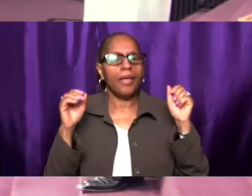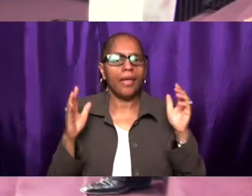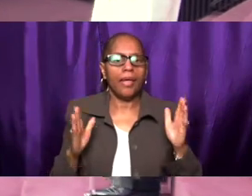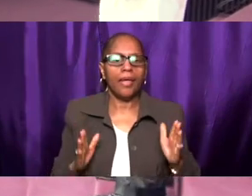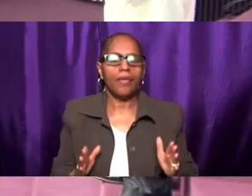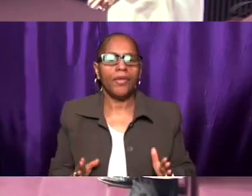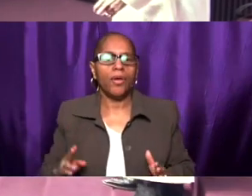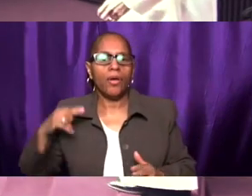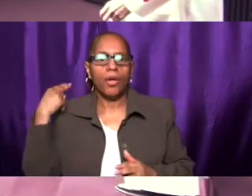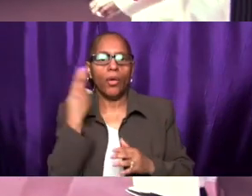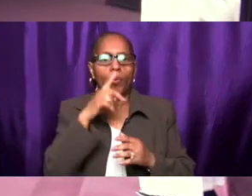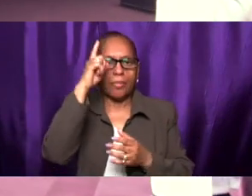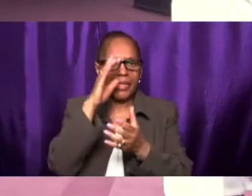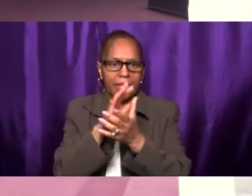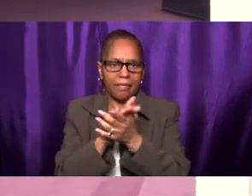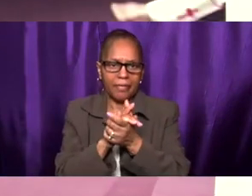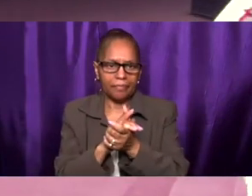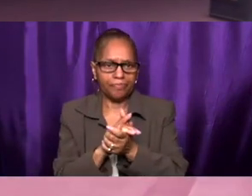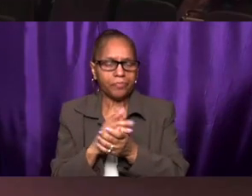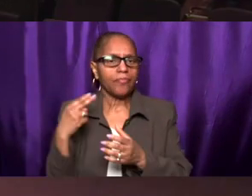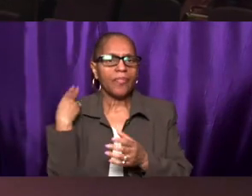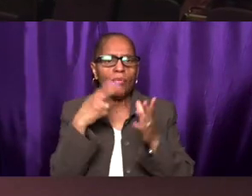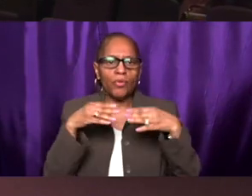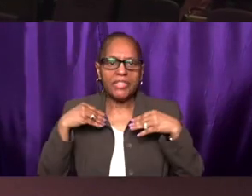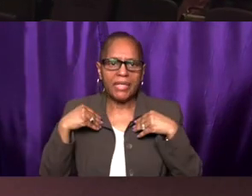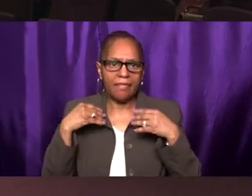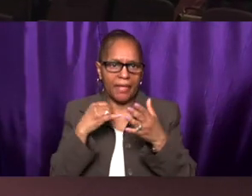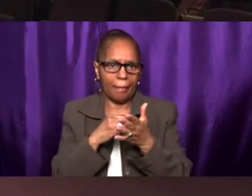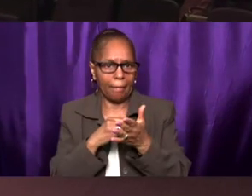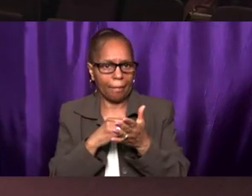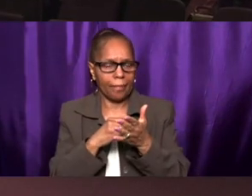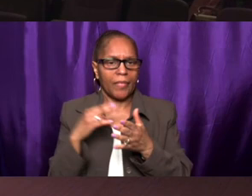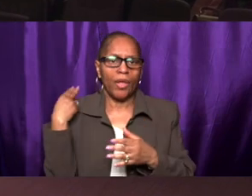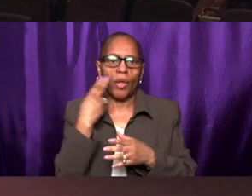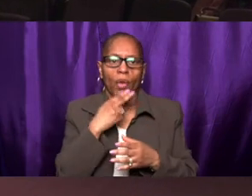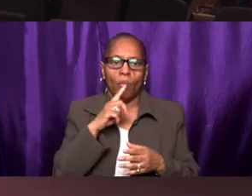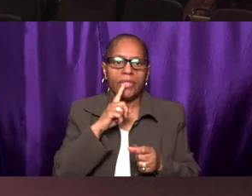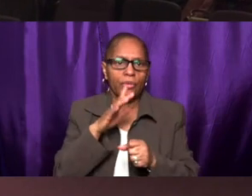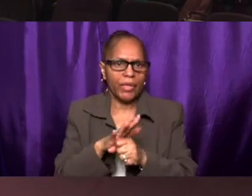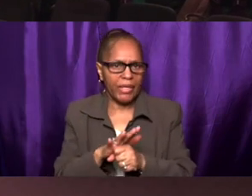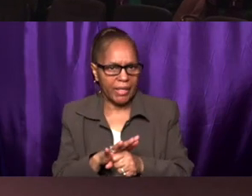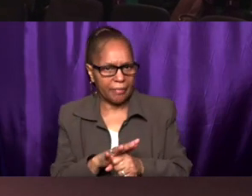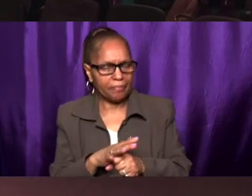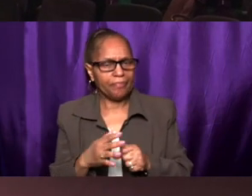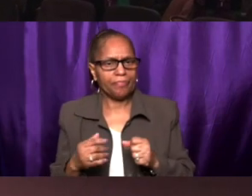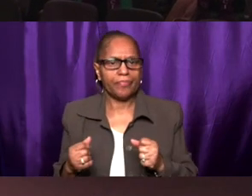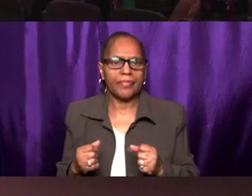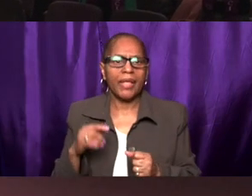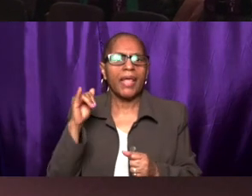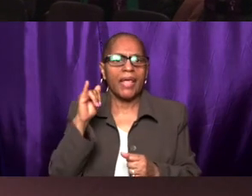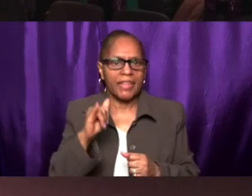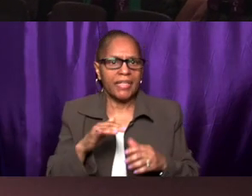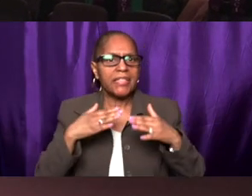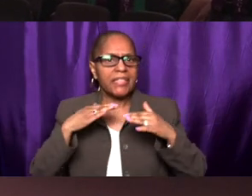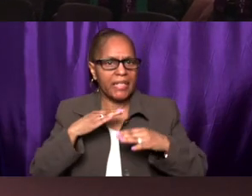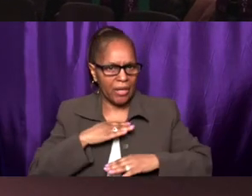We believe it. We receive it. We decree it. That settles